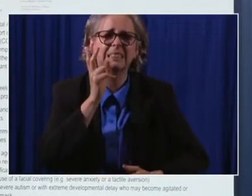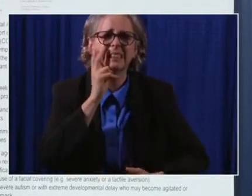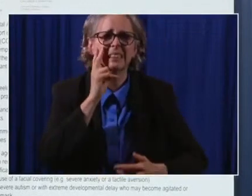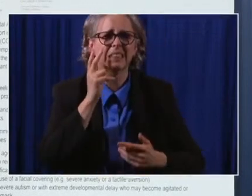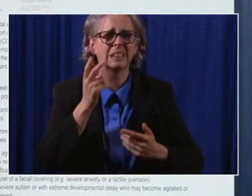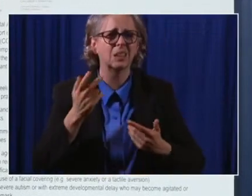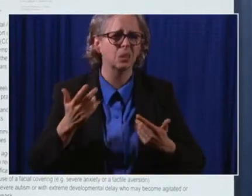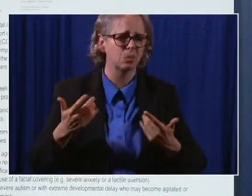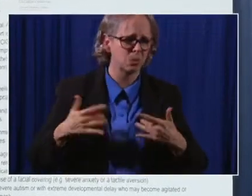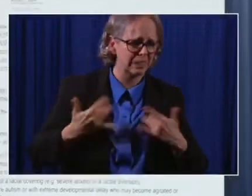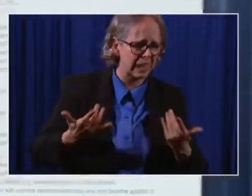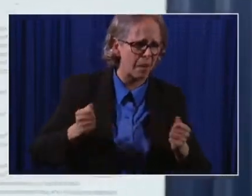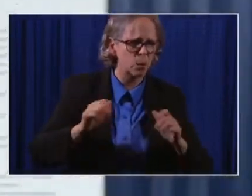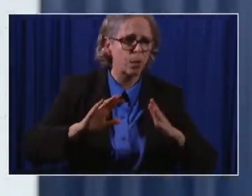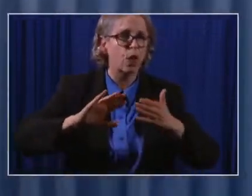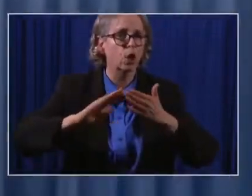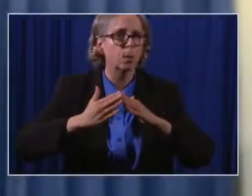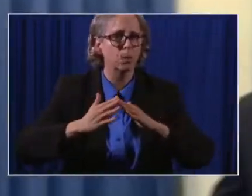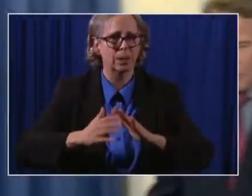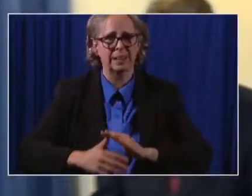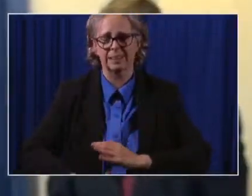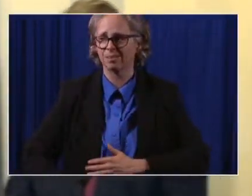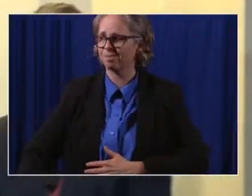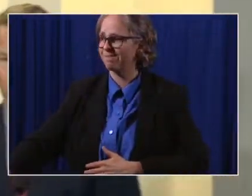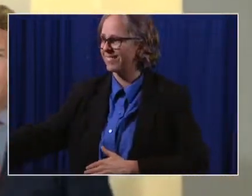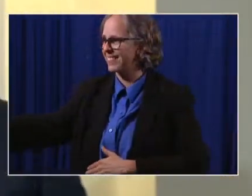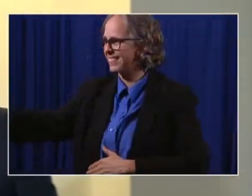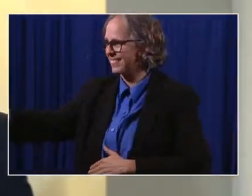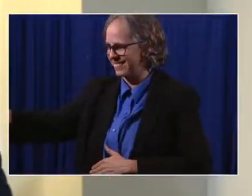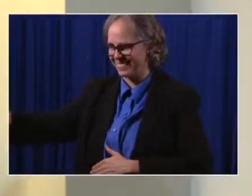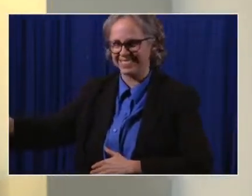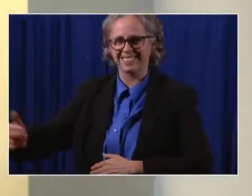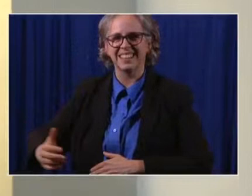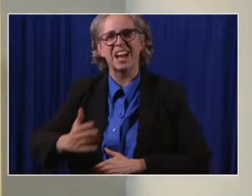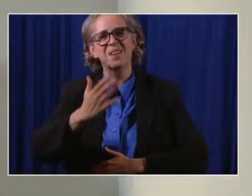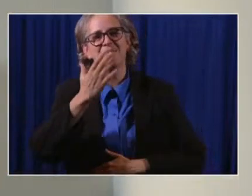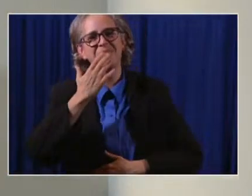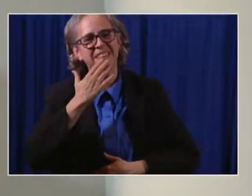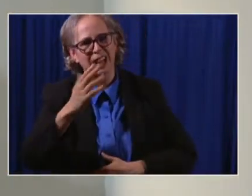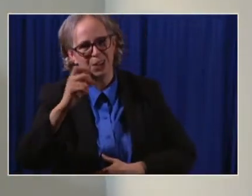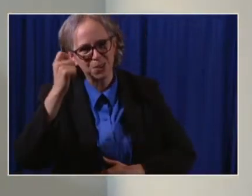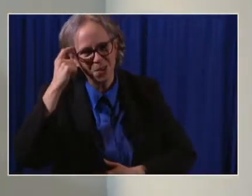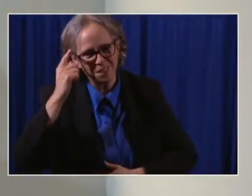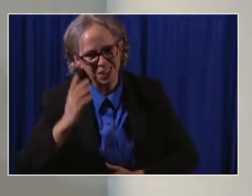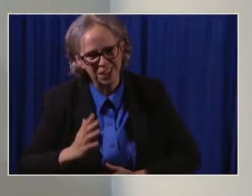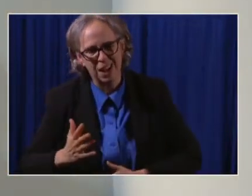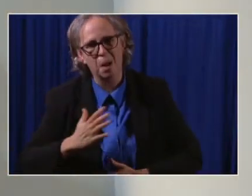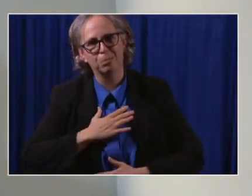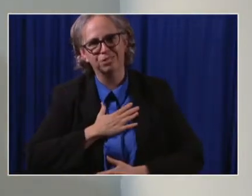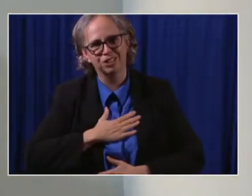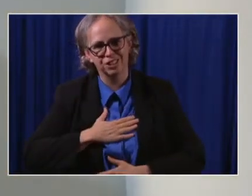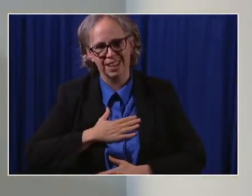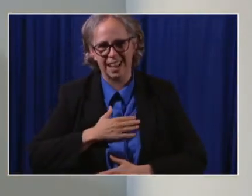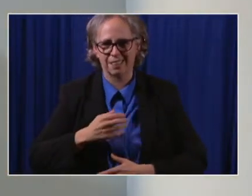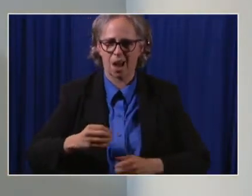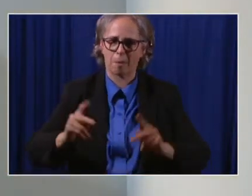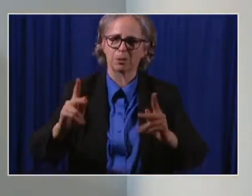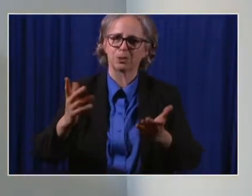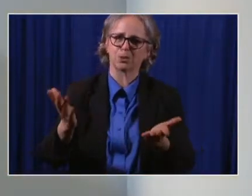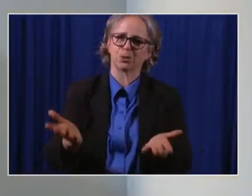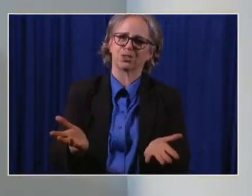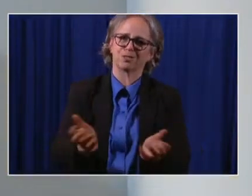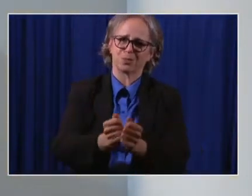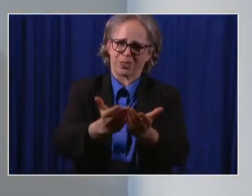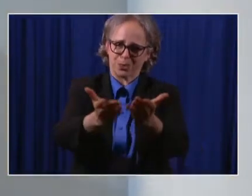see that as well. John? Thank you, Governor. Appreciate the opportunity while we're on schools and sports